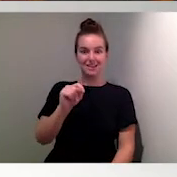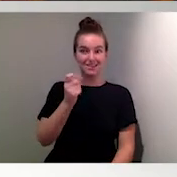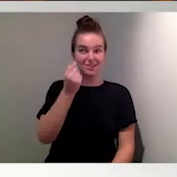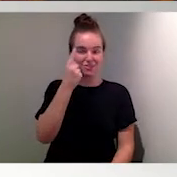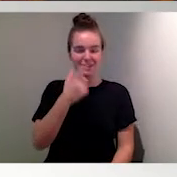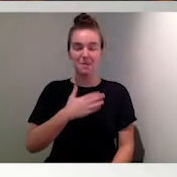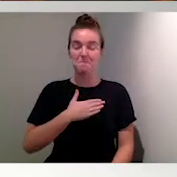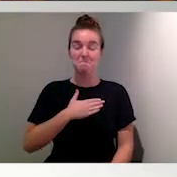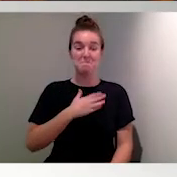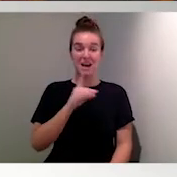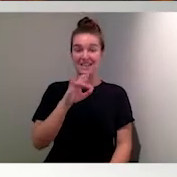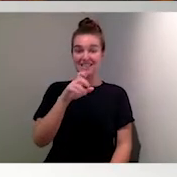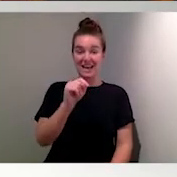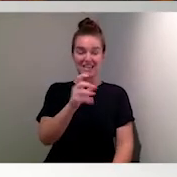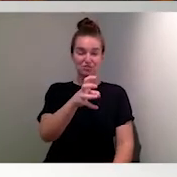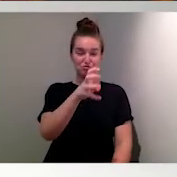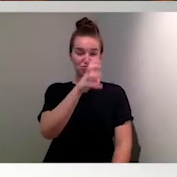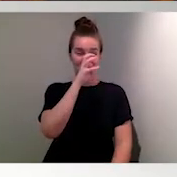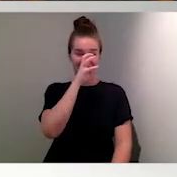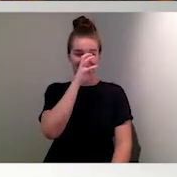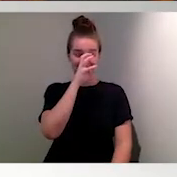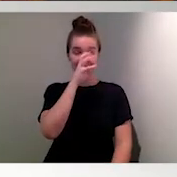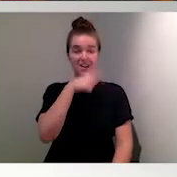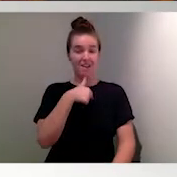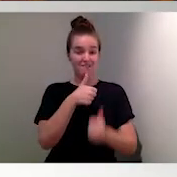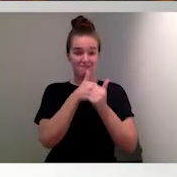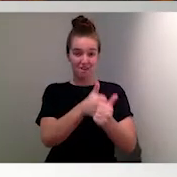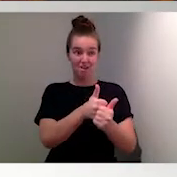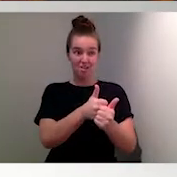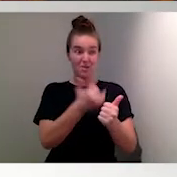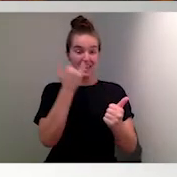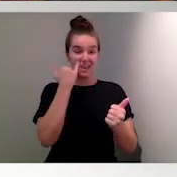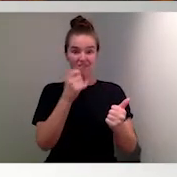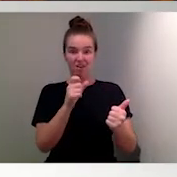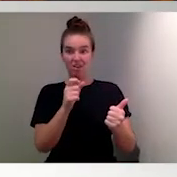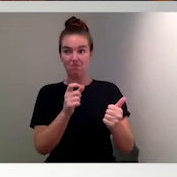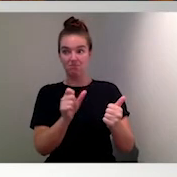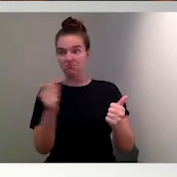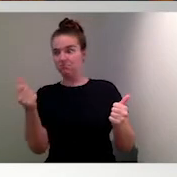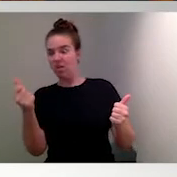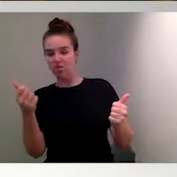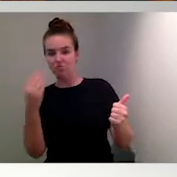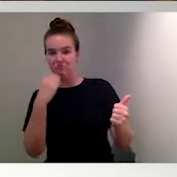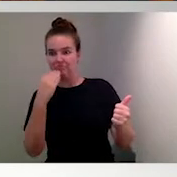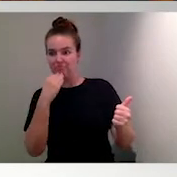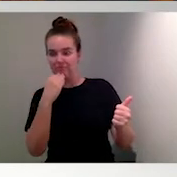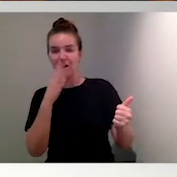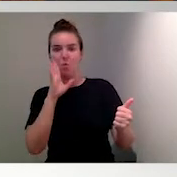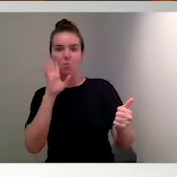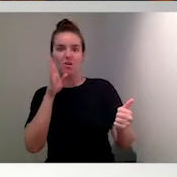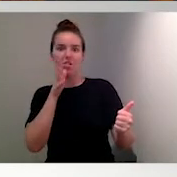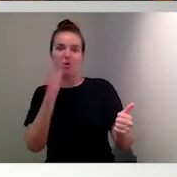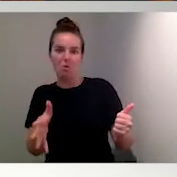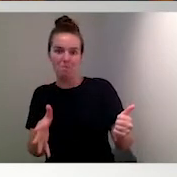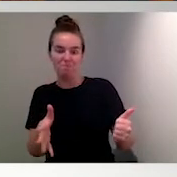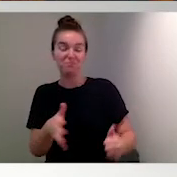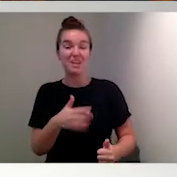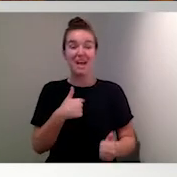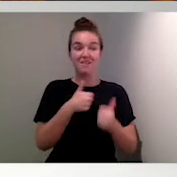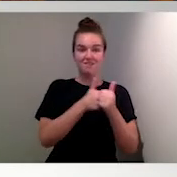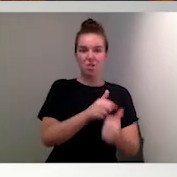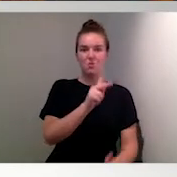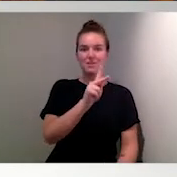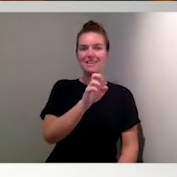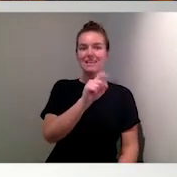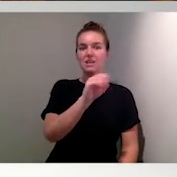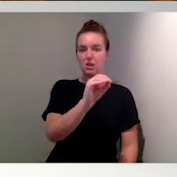So I follow a very strict keto diet, and every single property I went, they didn't always understand when